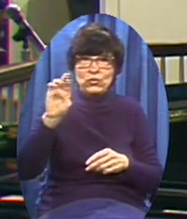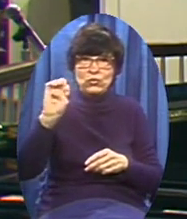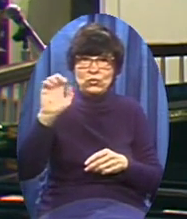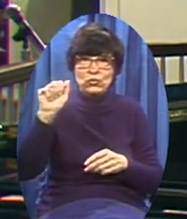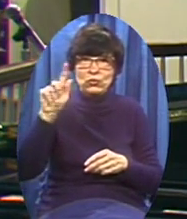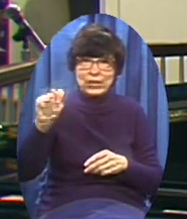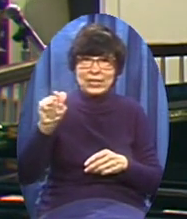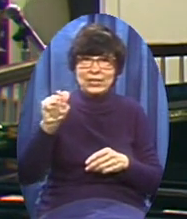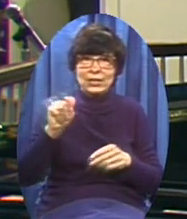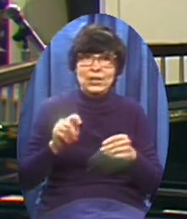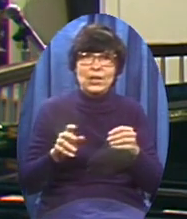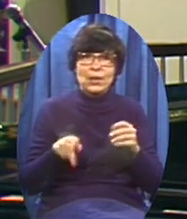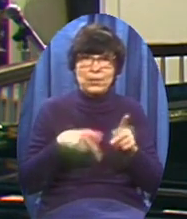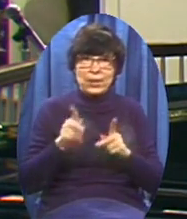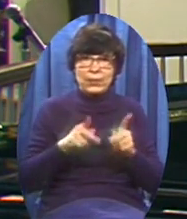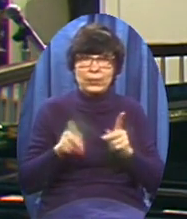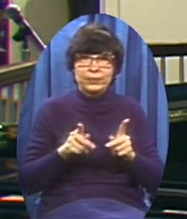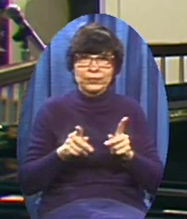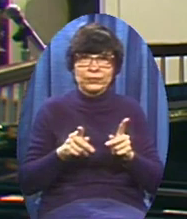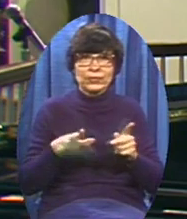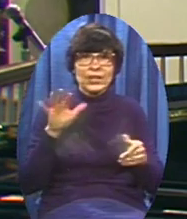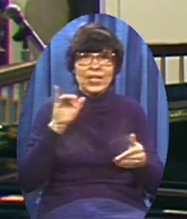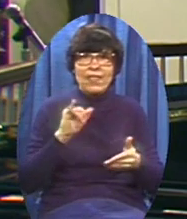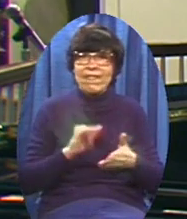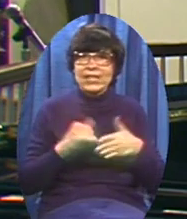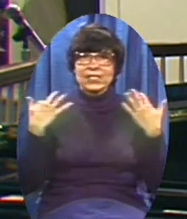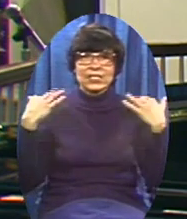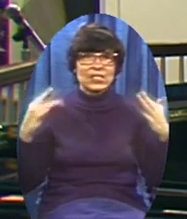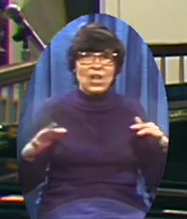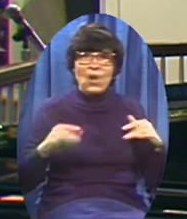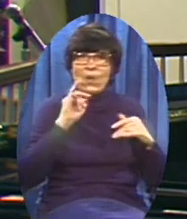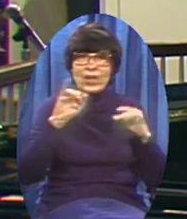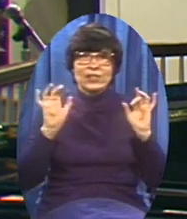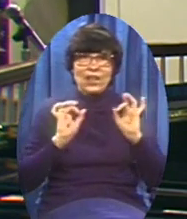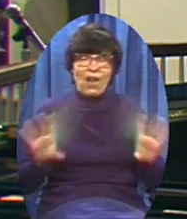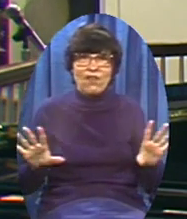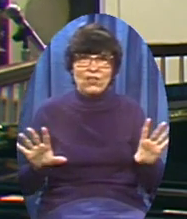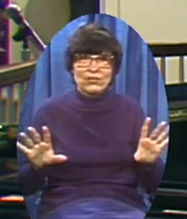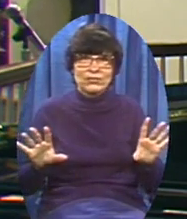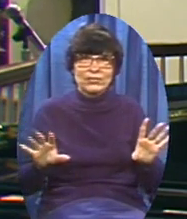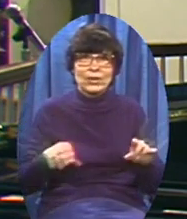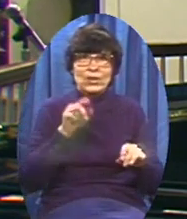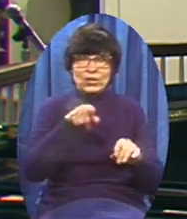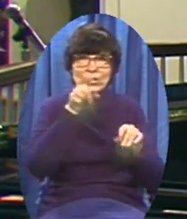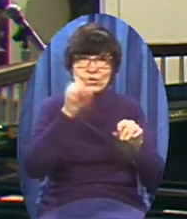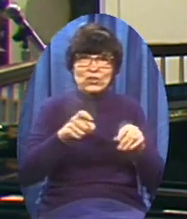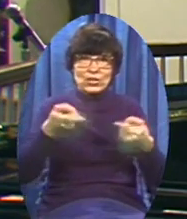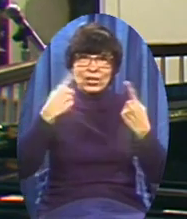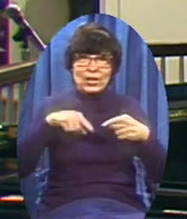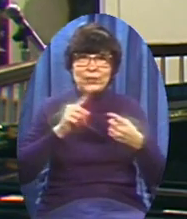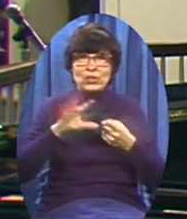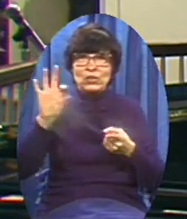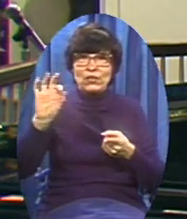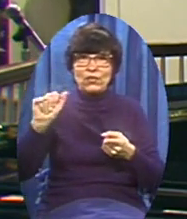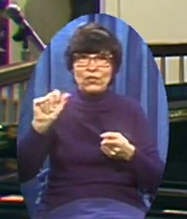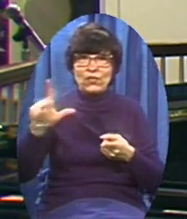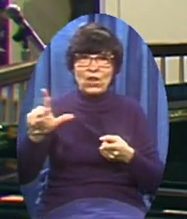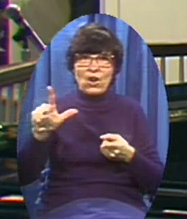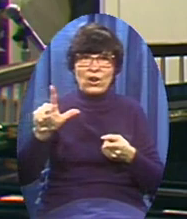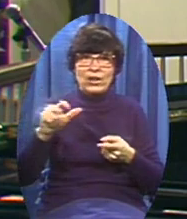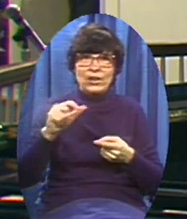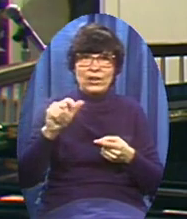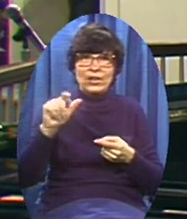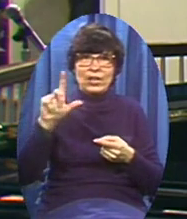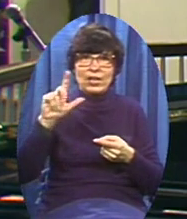terrible. Boy, y'all come down to good old Disney. Man, the sun shines and we got it beautiful down there. I